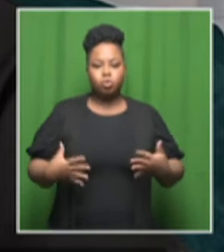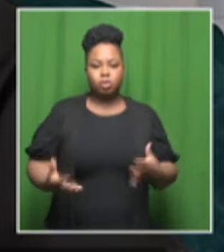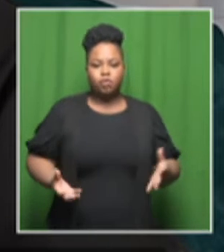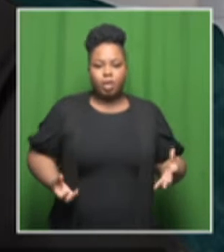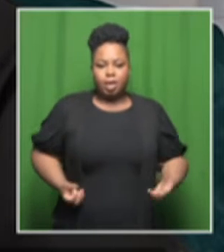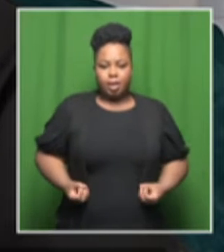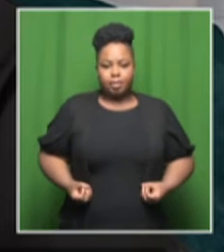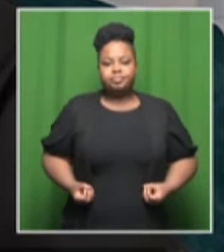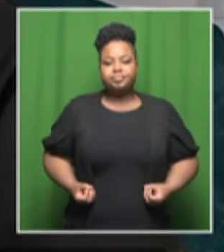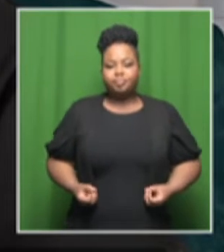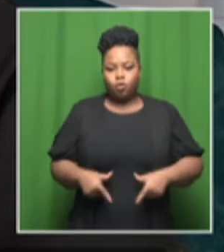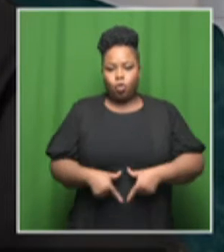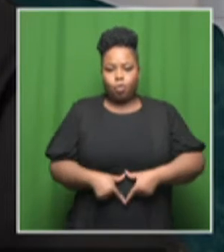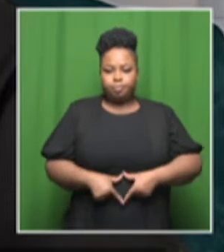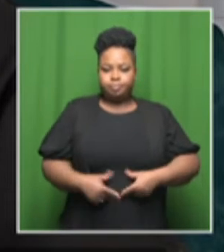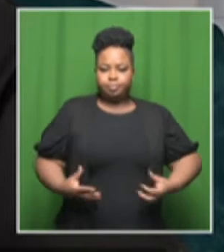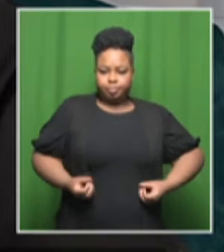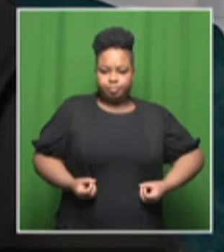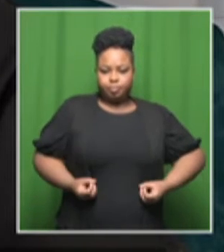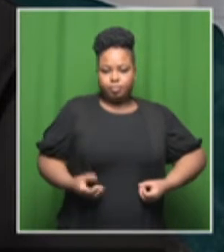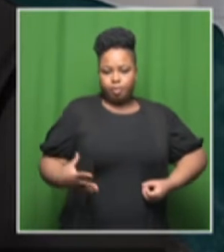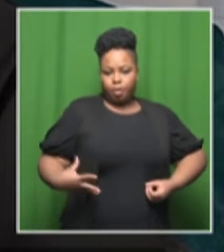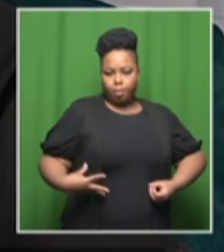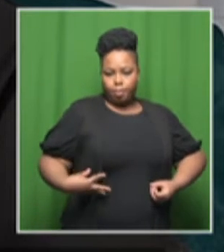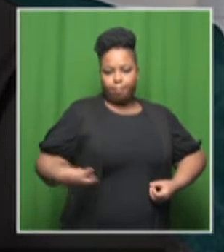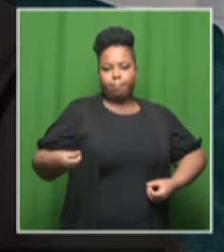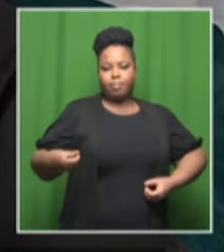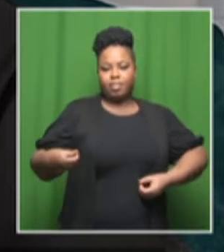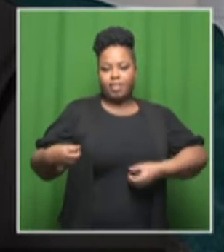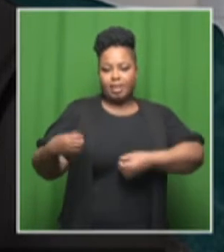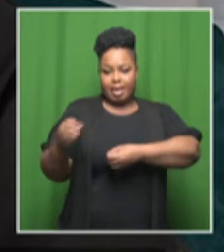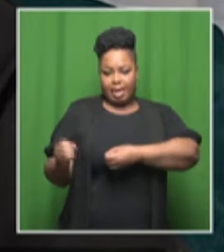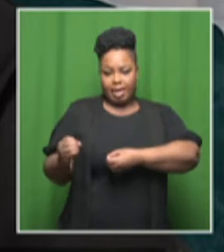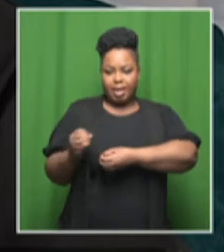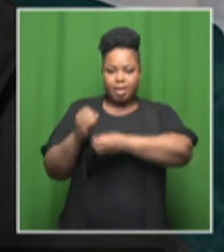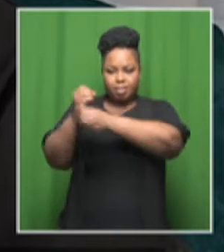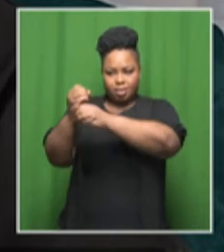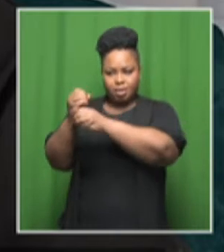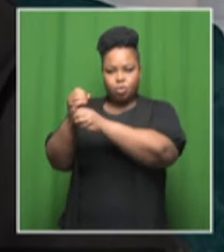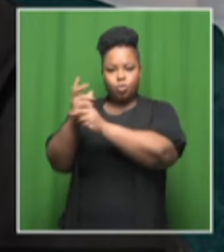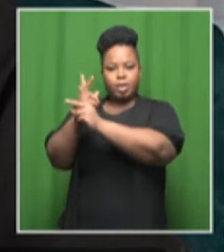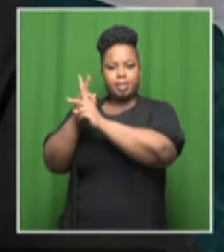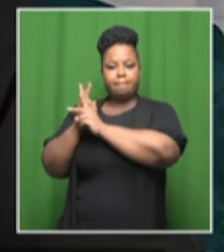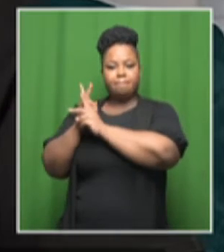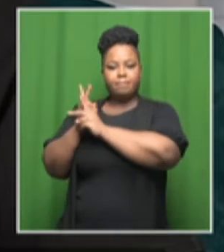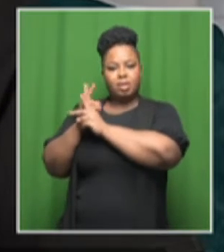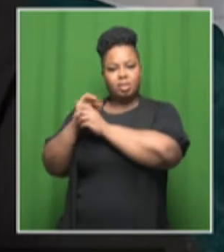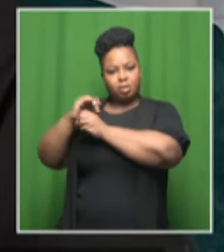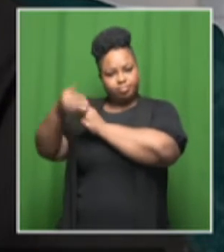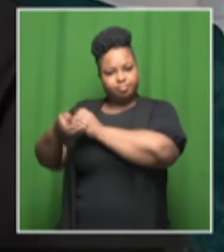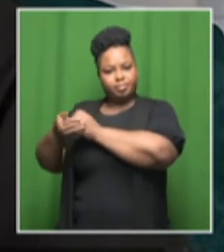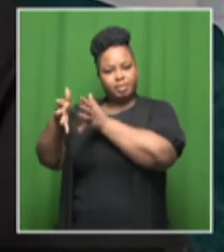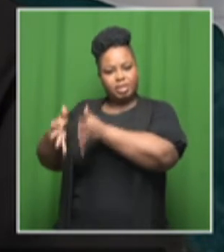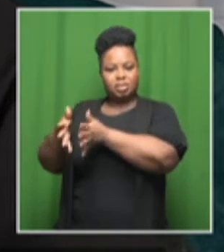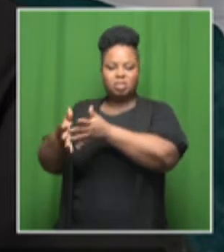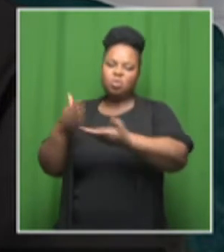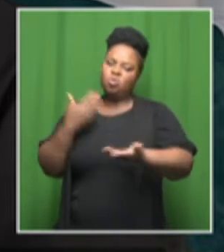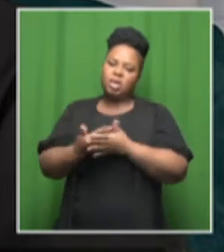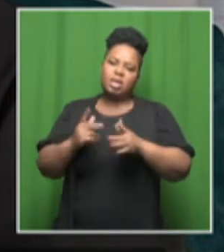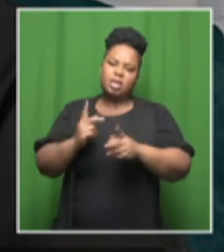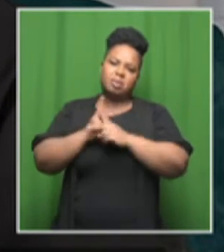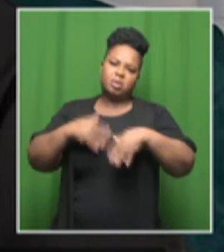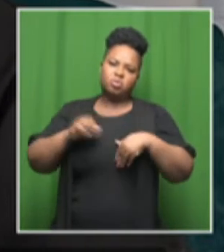Africa. If people move abroad, there's also ways and means to transfer it overseas.